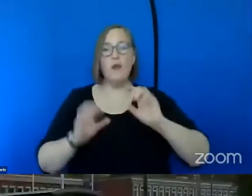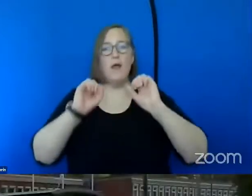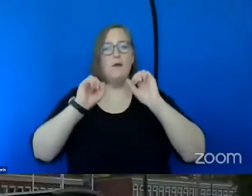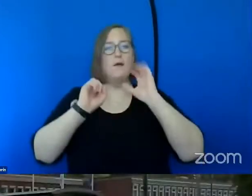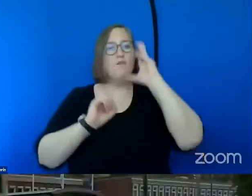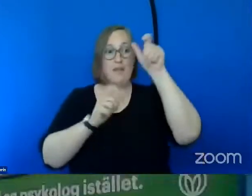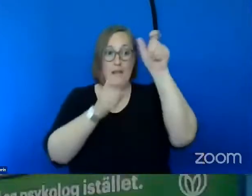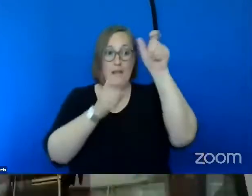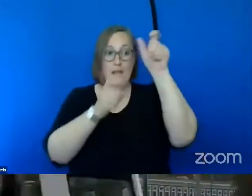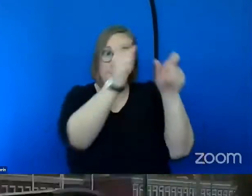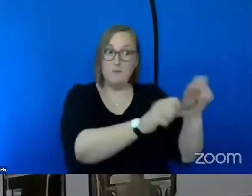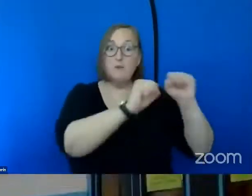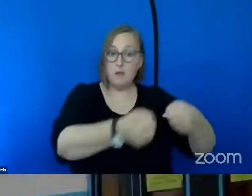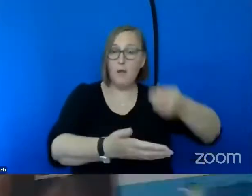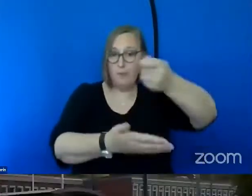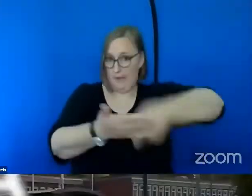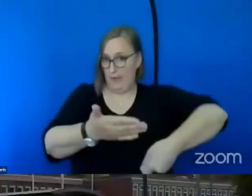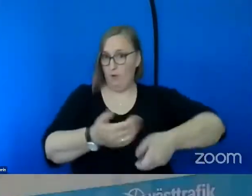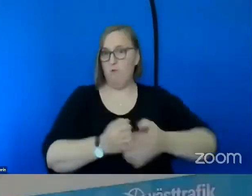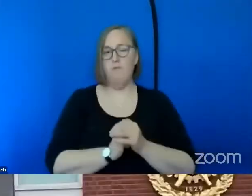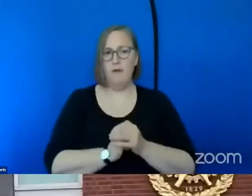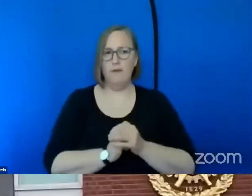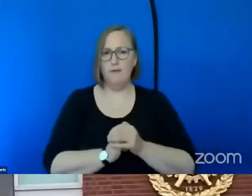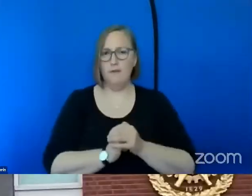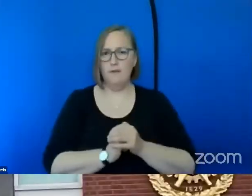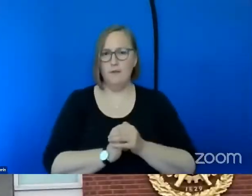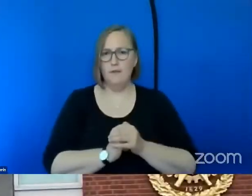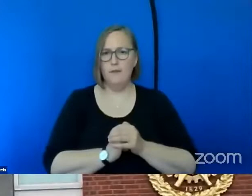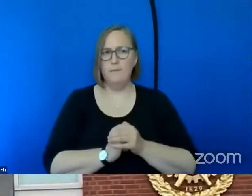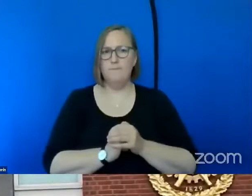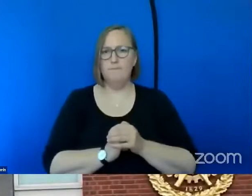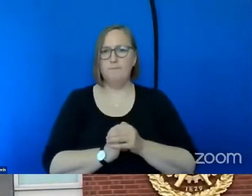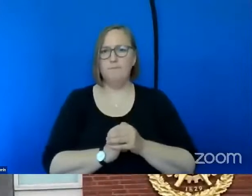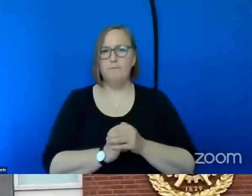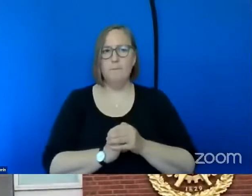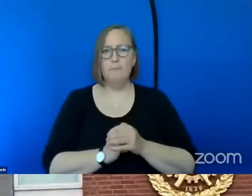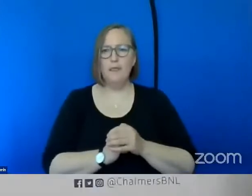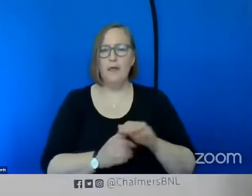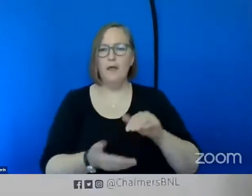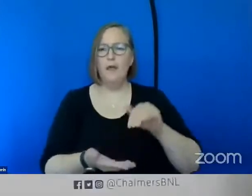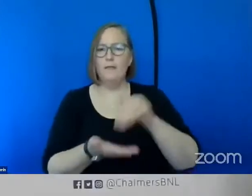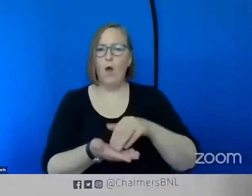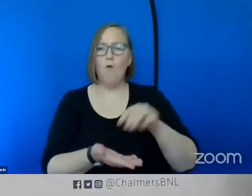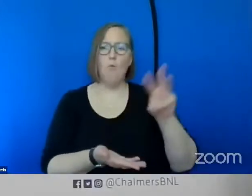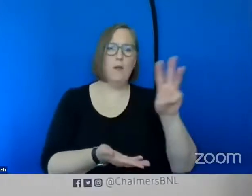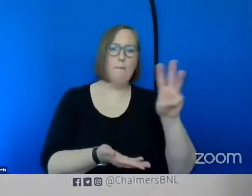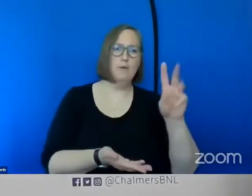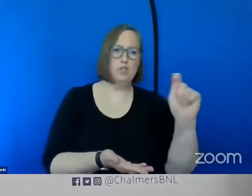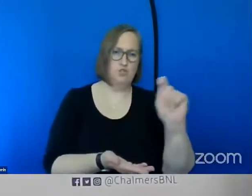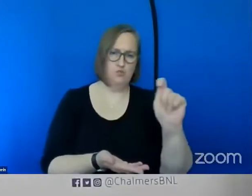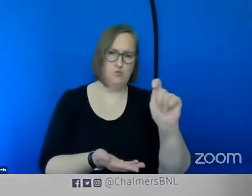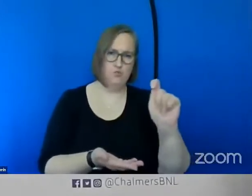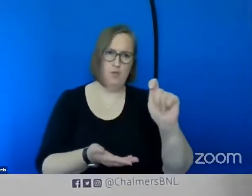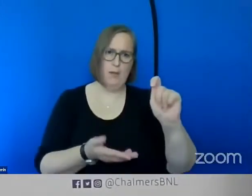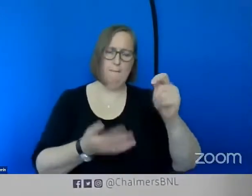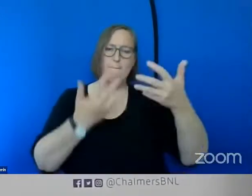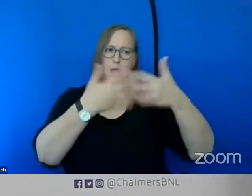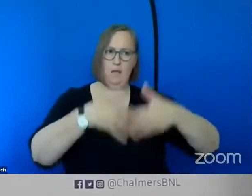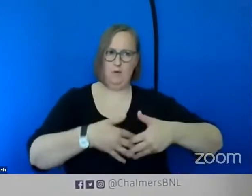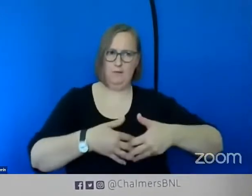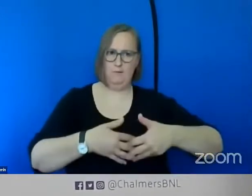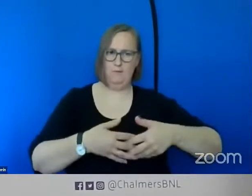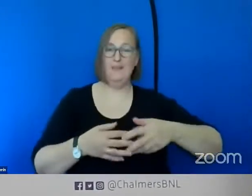The second Swedish team, Team X-Opera, is sent by the Chalmers University of Technology as well. Their pilot is